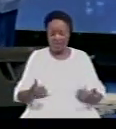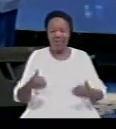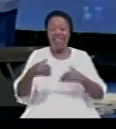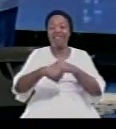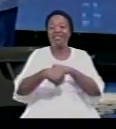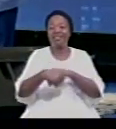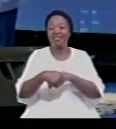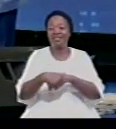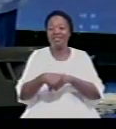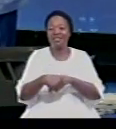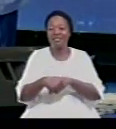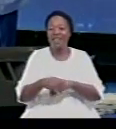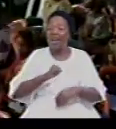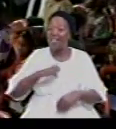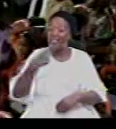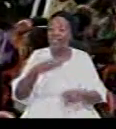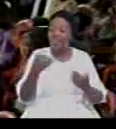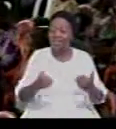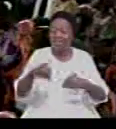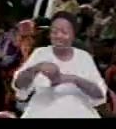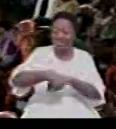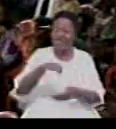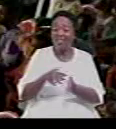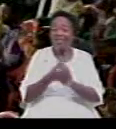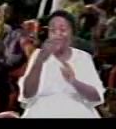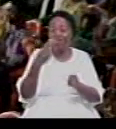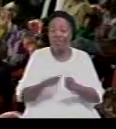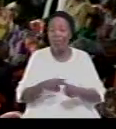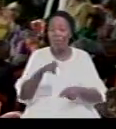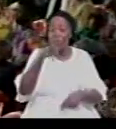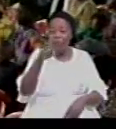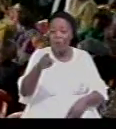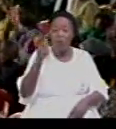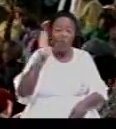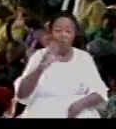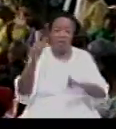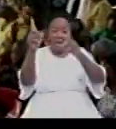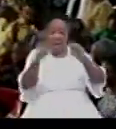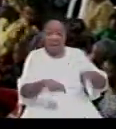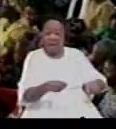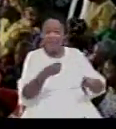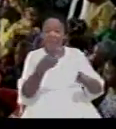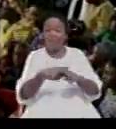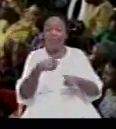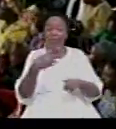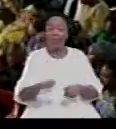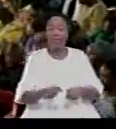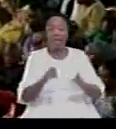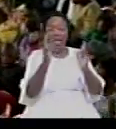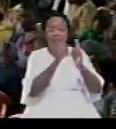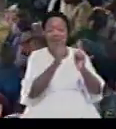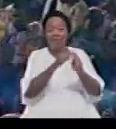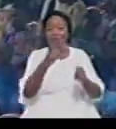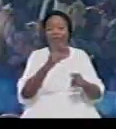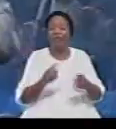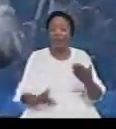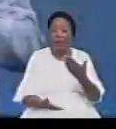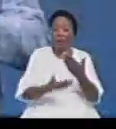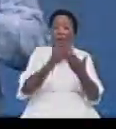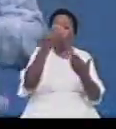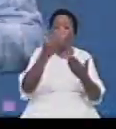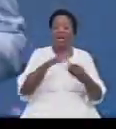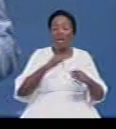I said tonight, you will come from the camp of the almost. And then